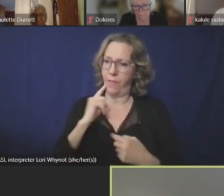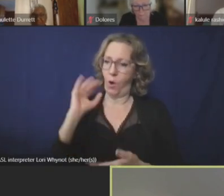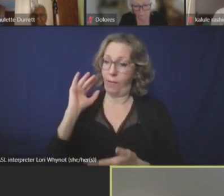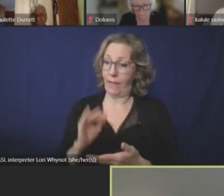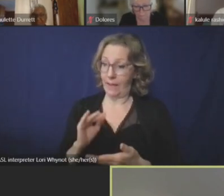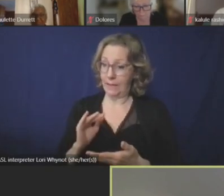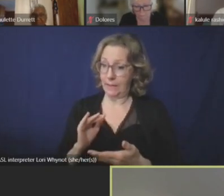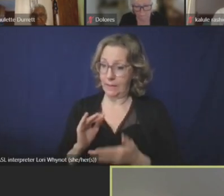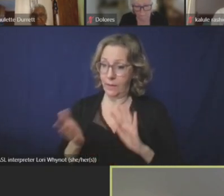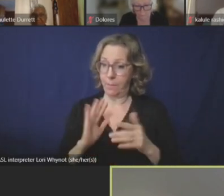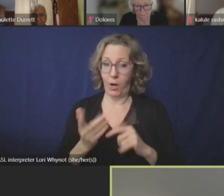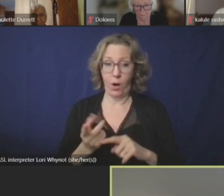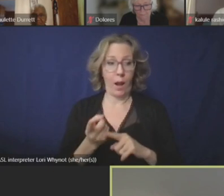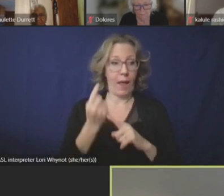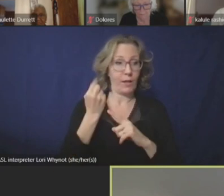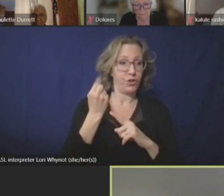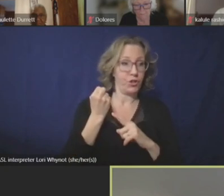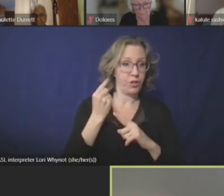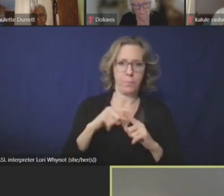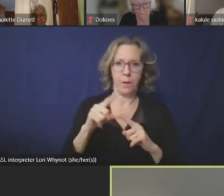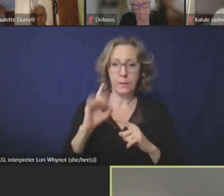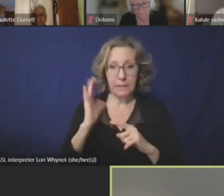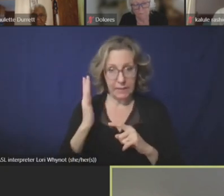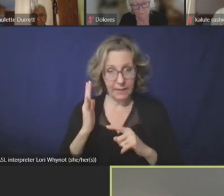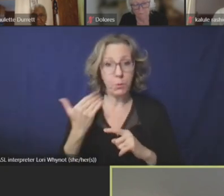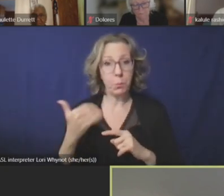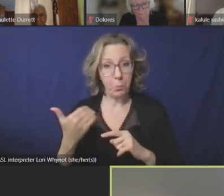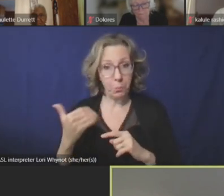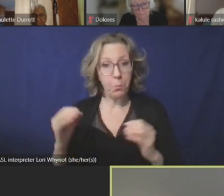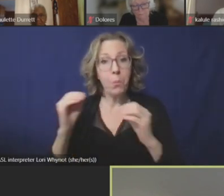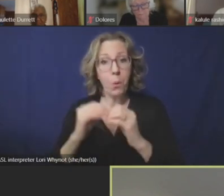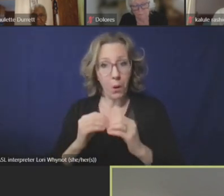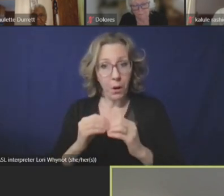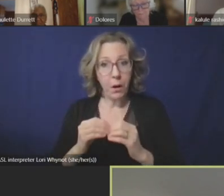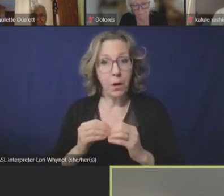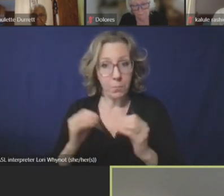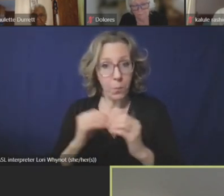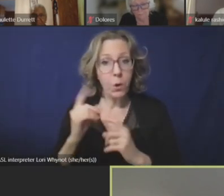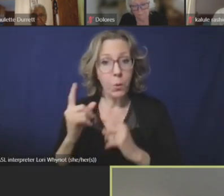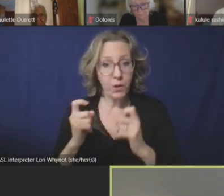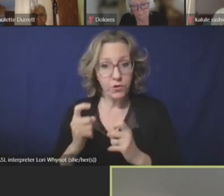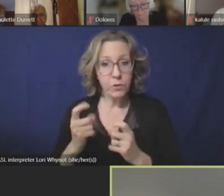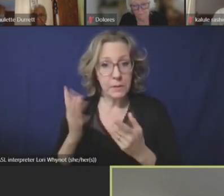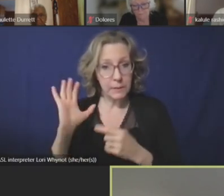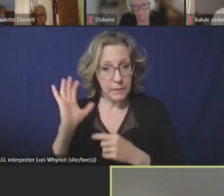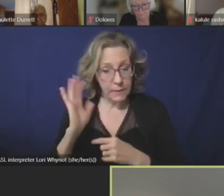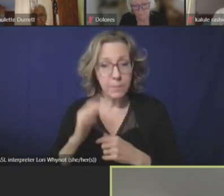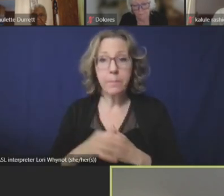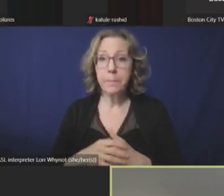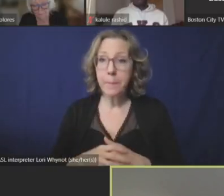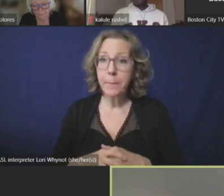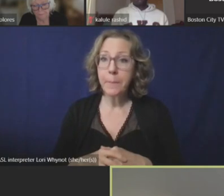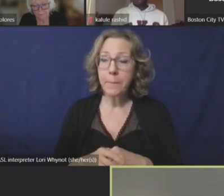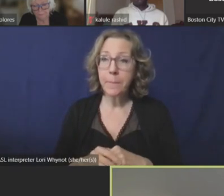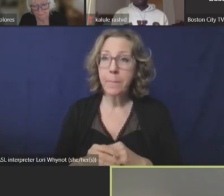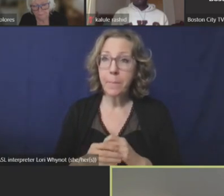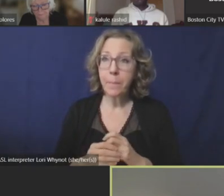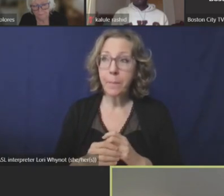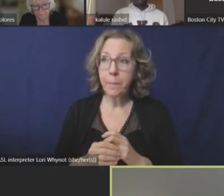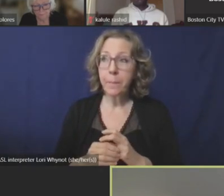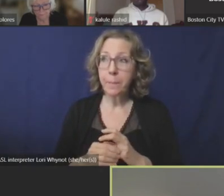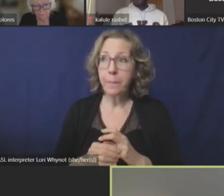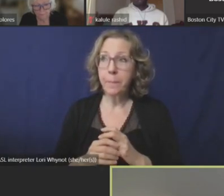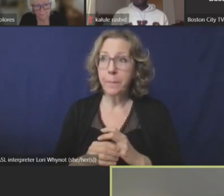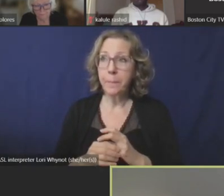last year, so I'm glad to see that there were a lot of more questions generated from the